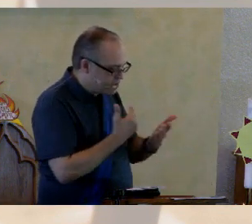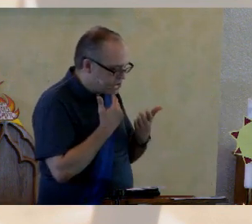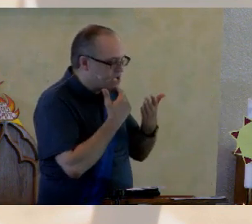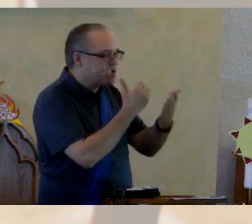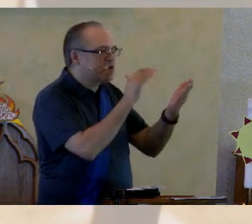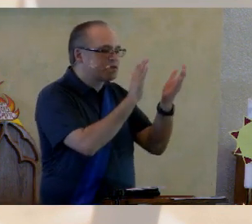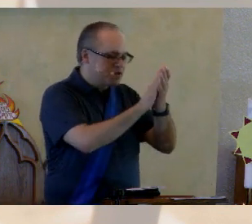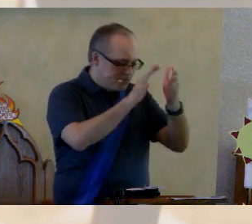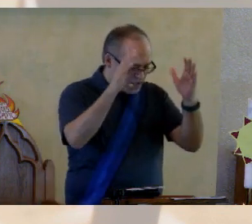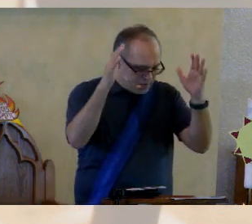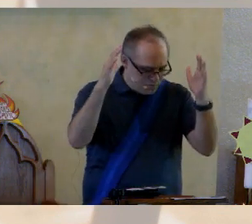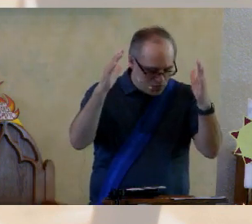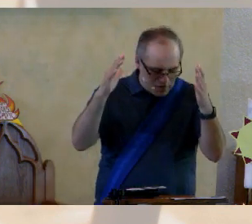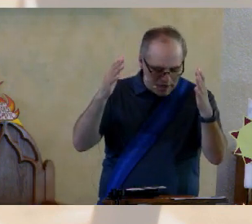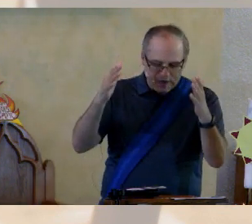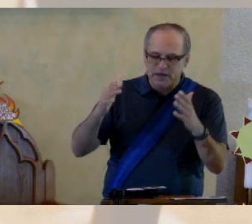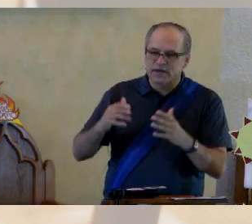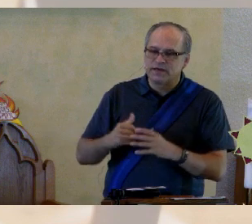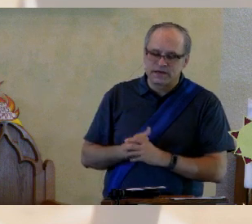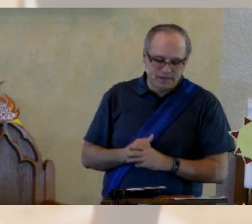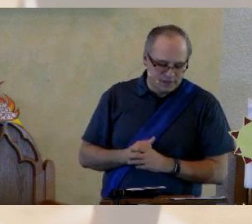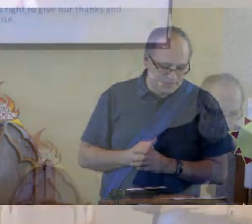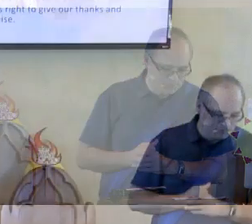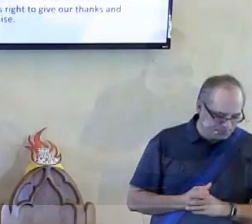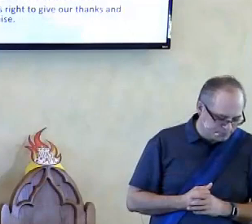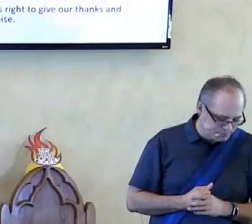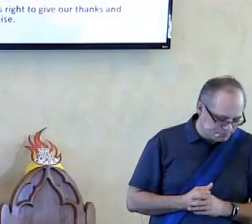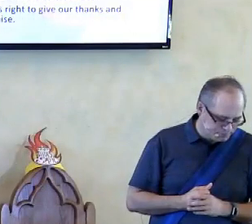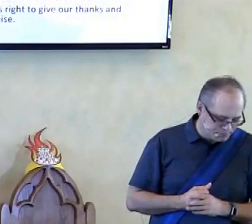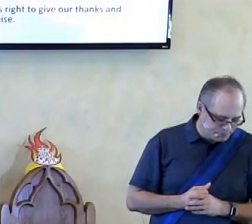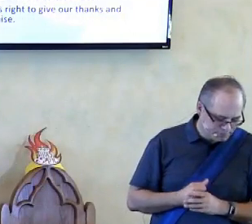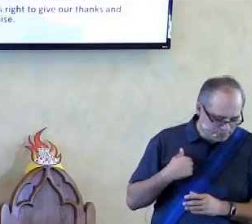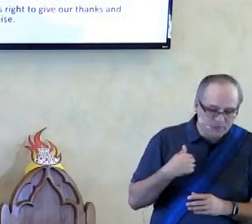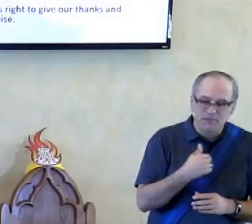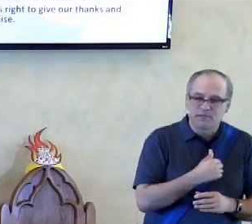our thanks and praise.